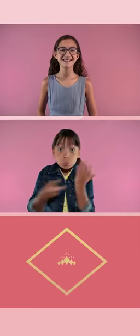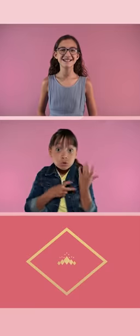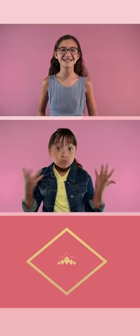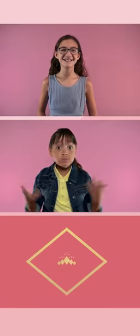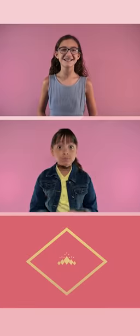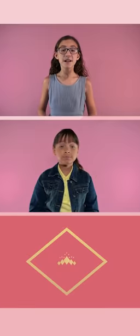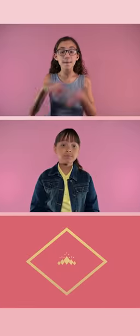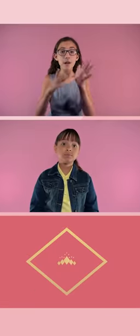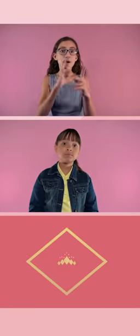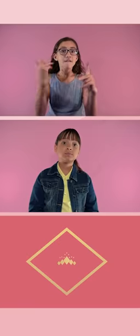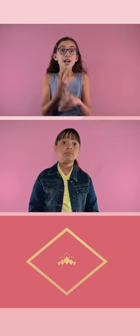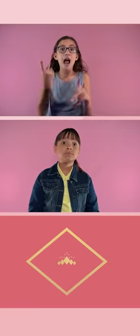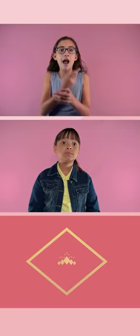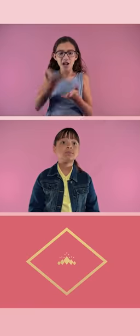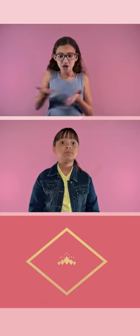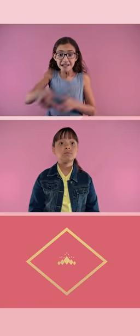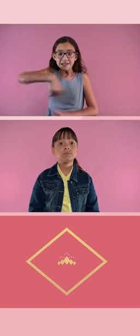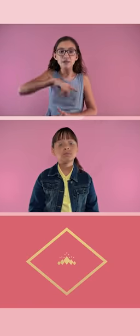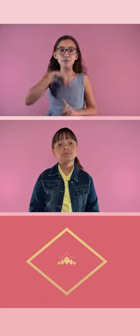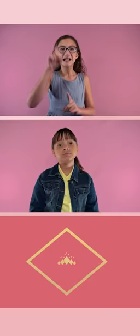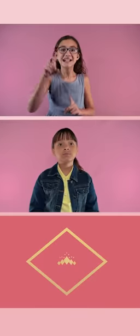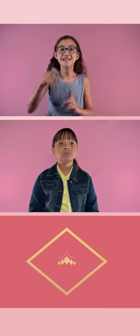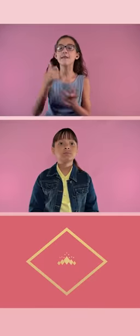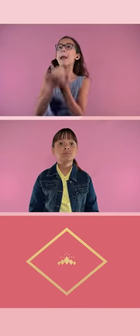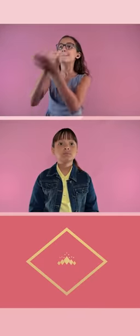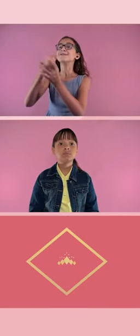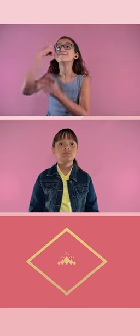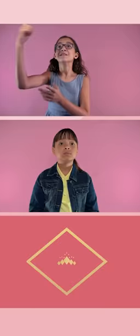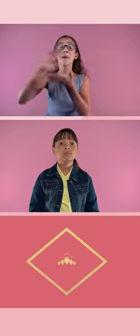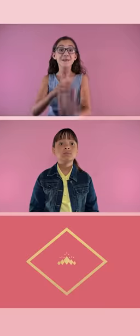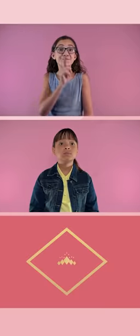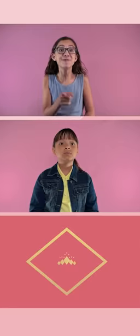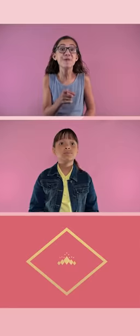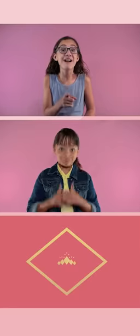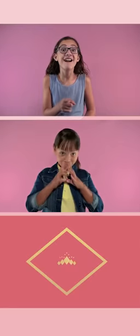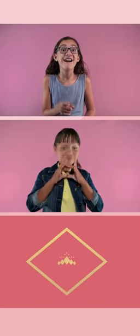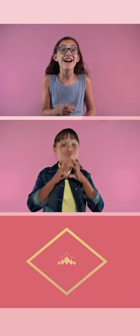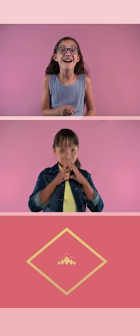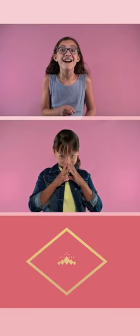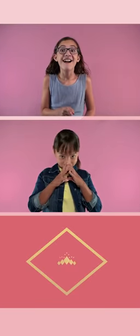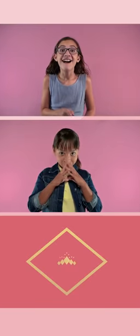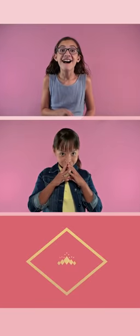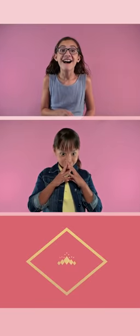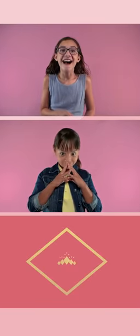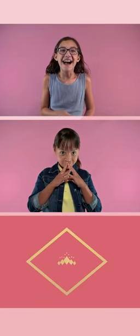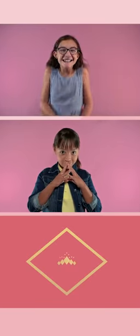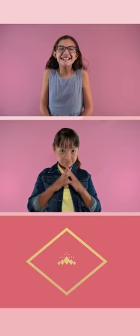Tiana toast? You mean we're going to figure out the ingredients we need to make our dreams come true?